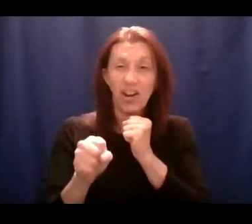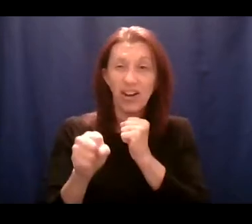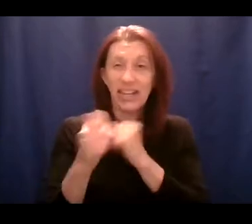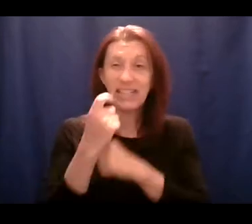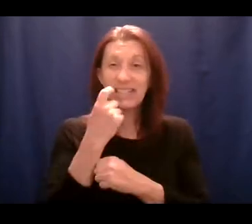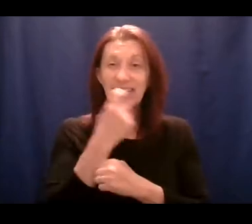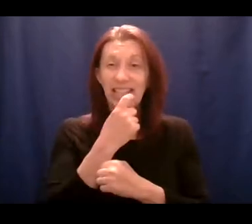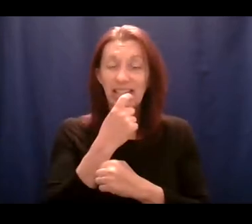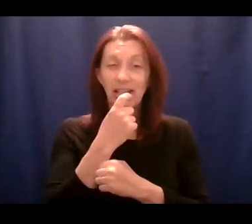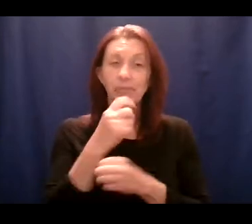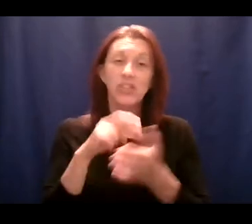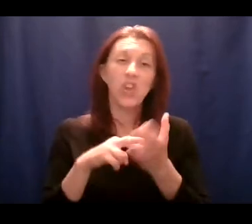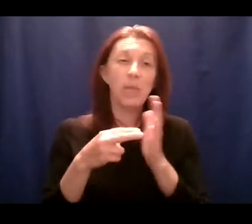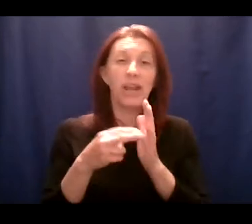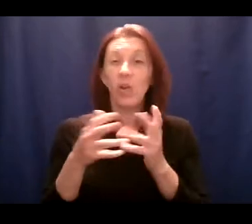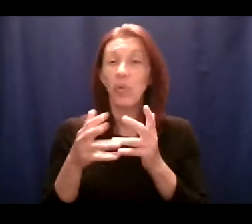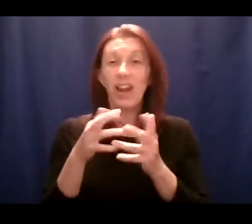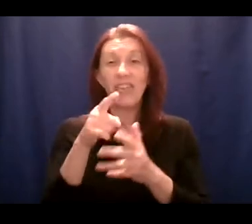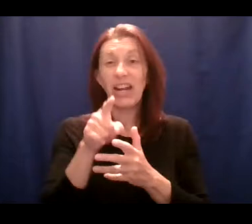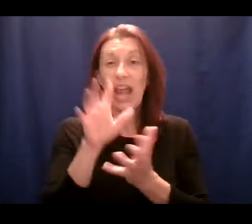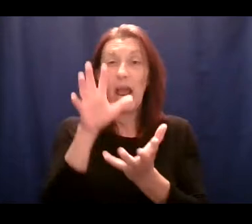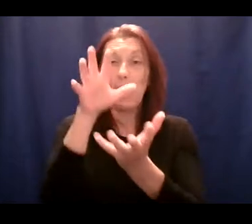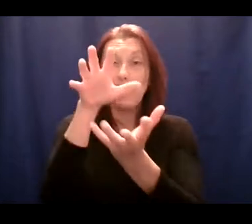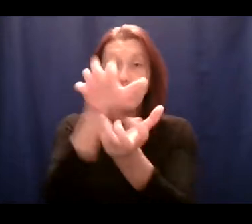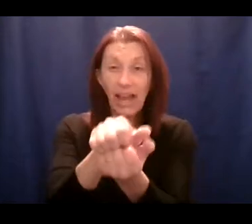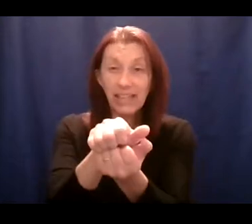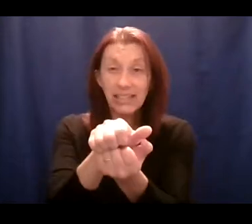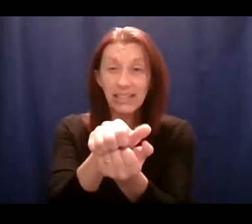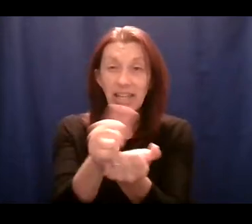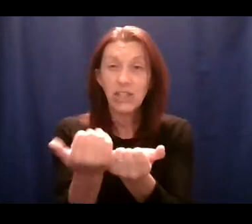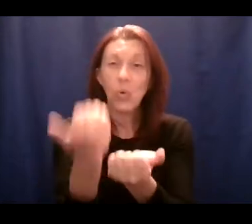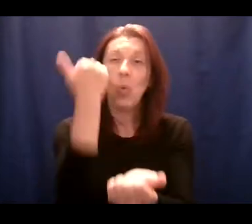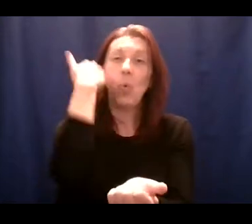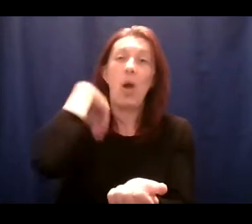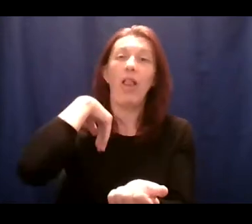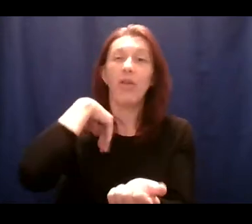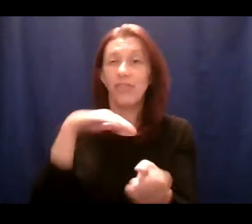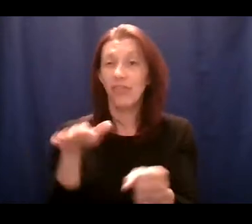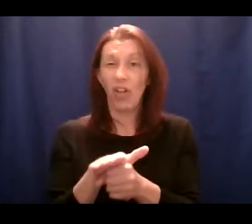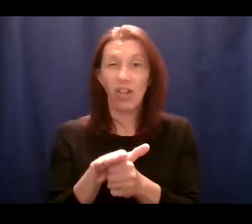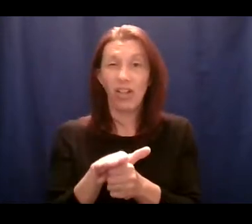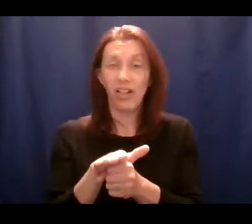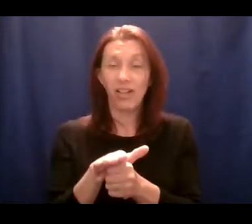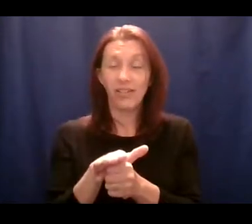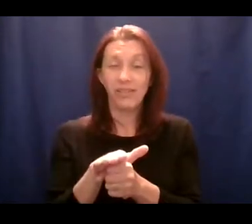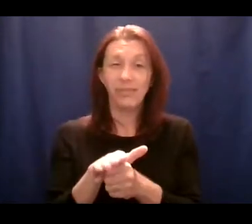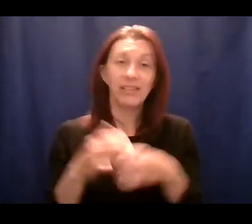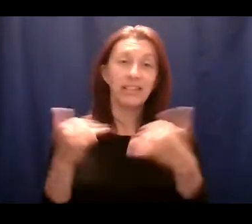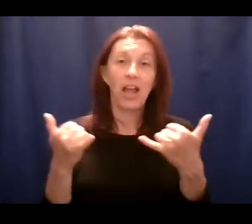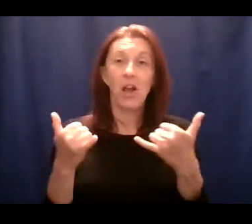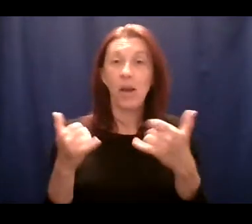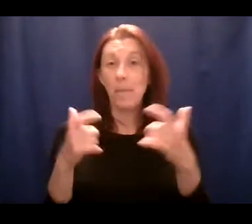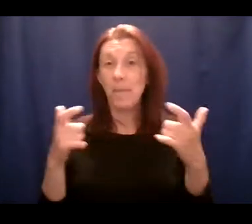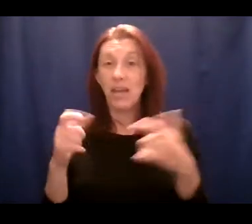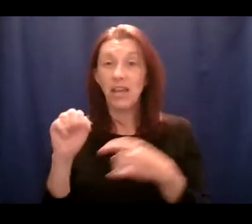he basically swallows the whole thing. And so, believe it or not, even though this is a big shark with an awesome